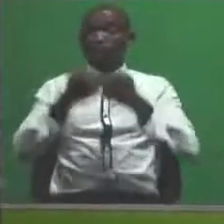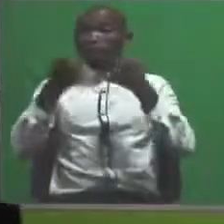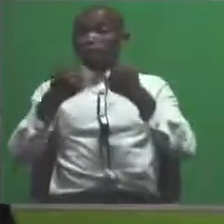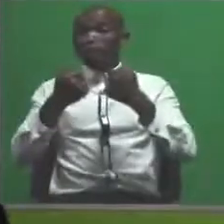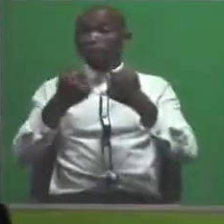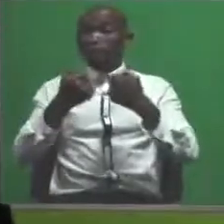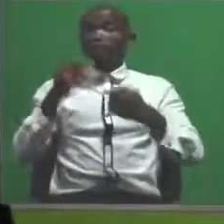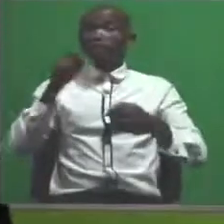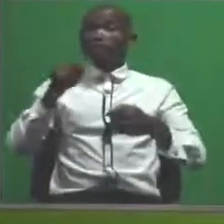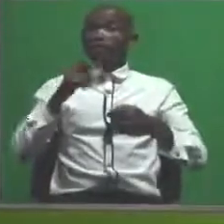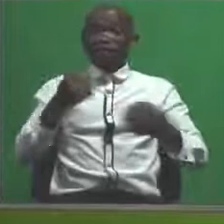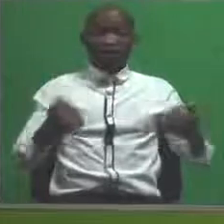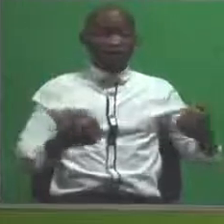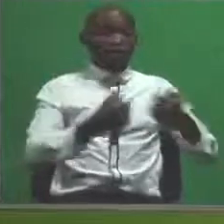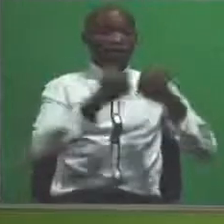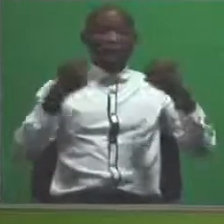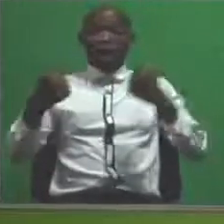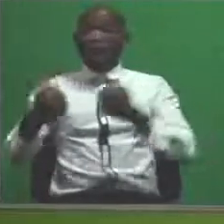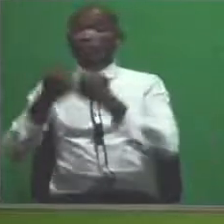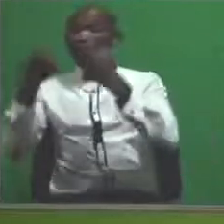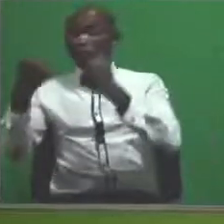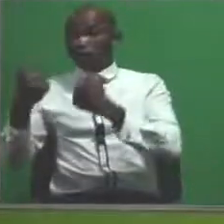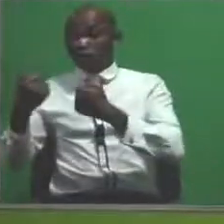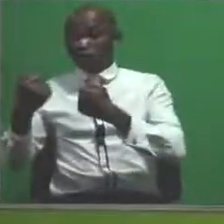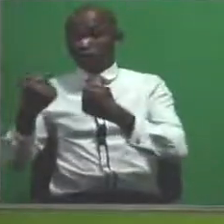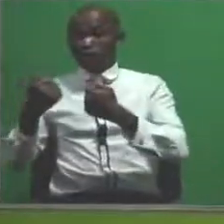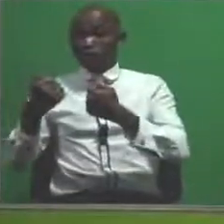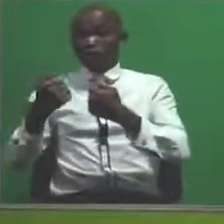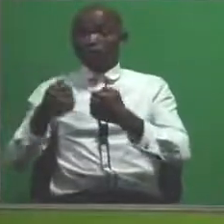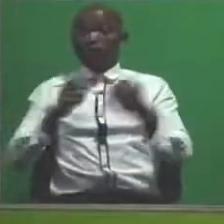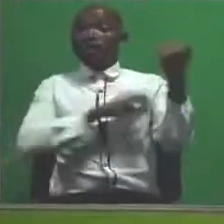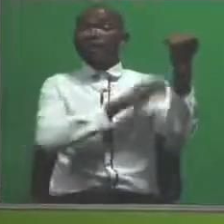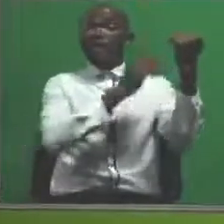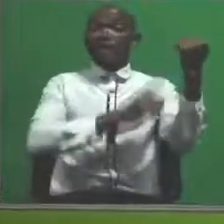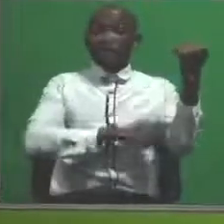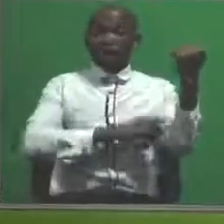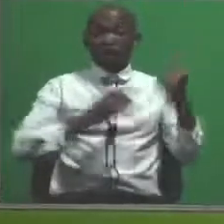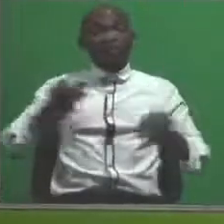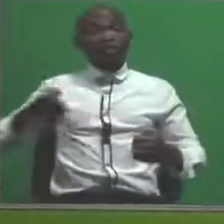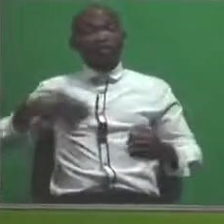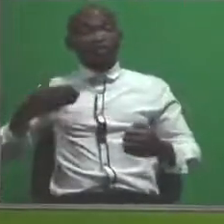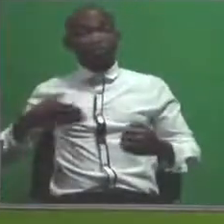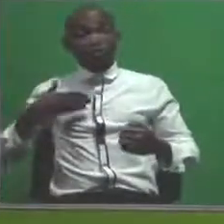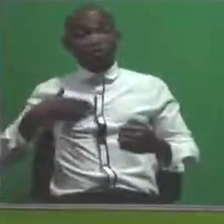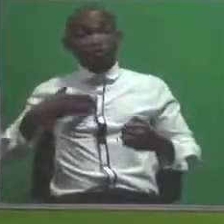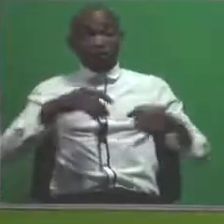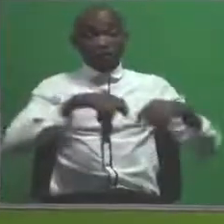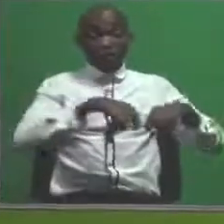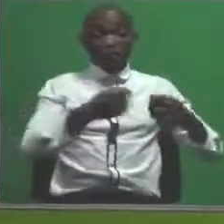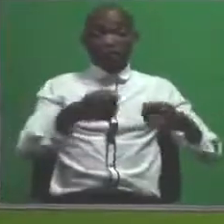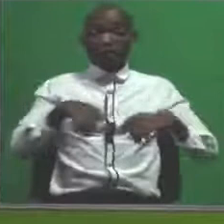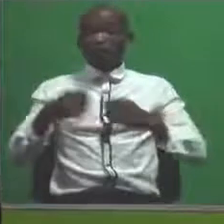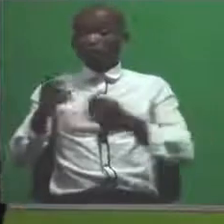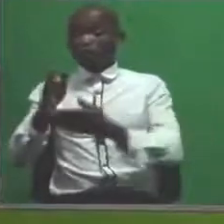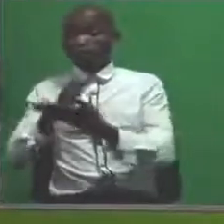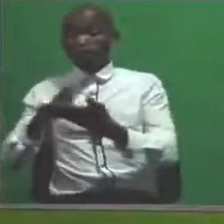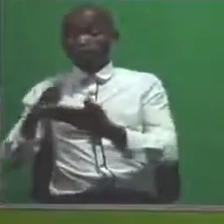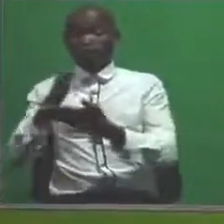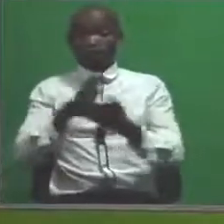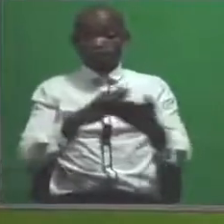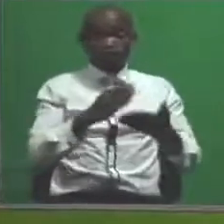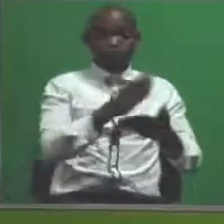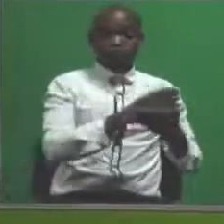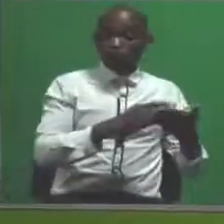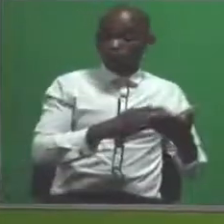this collision, energy is required. That is, particles must